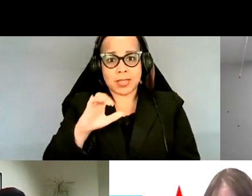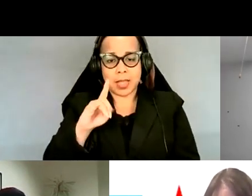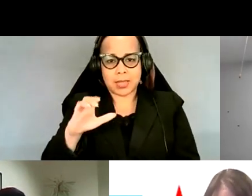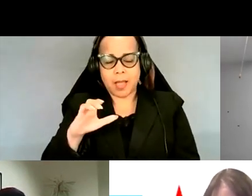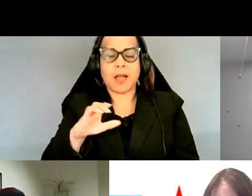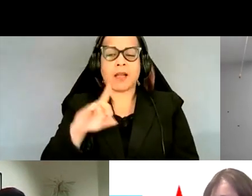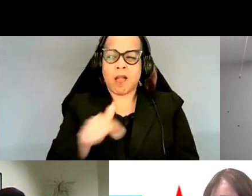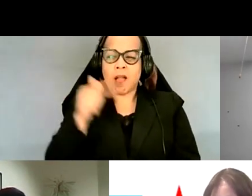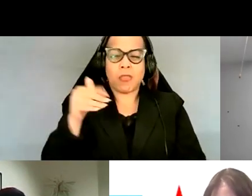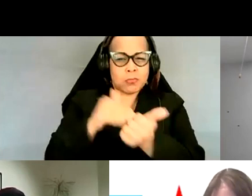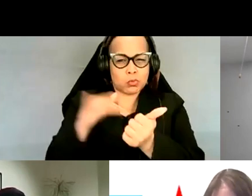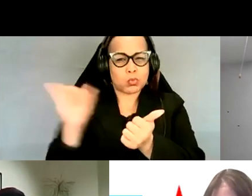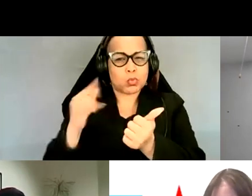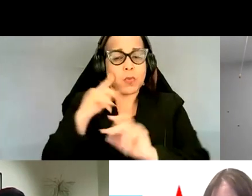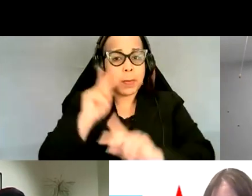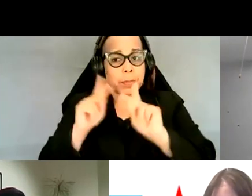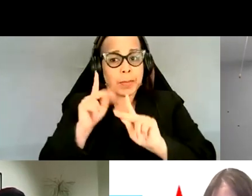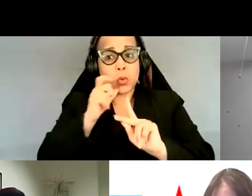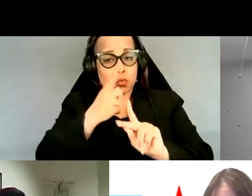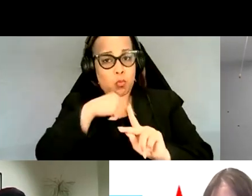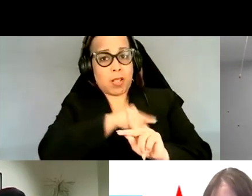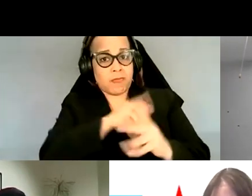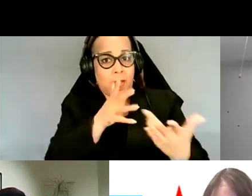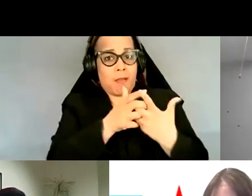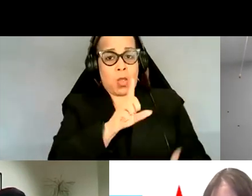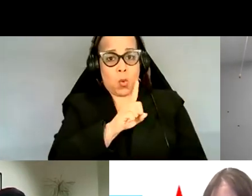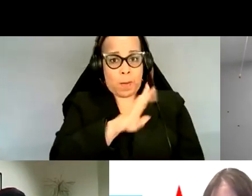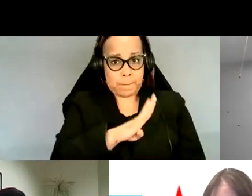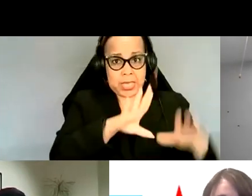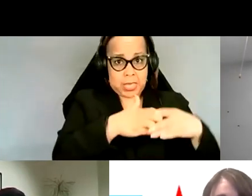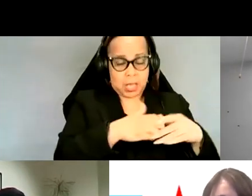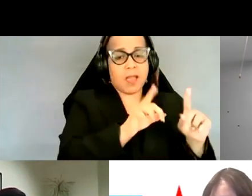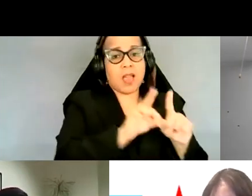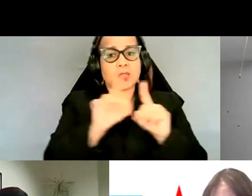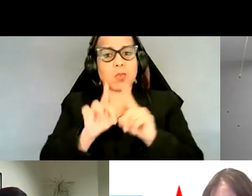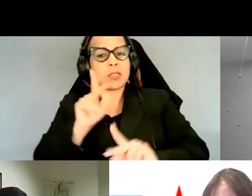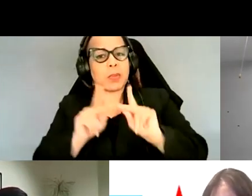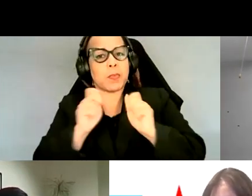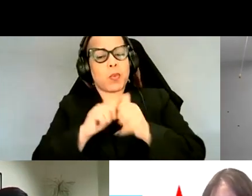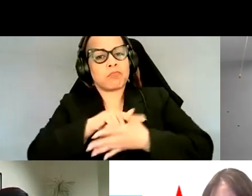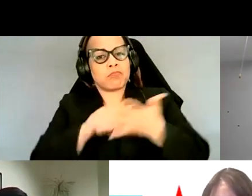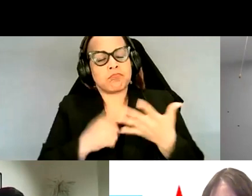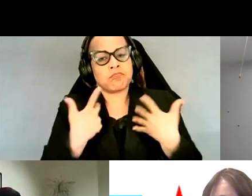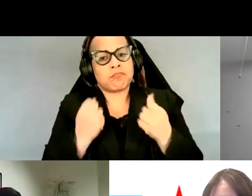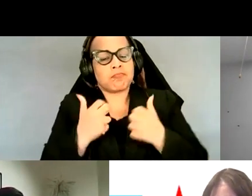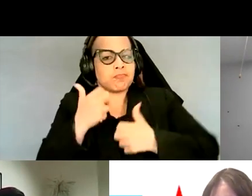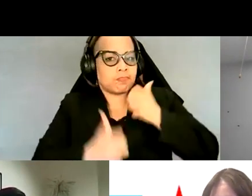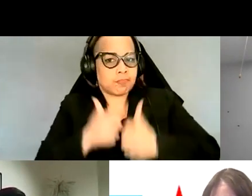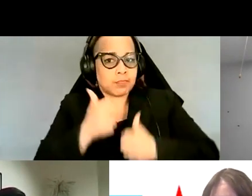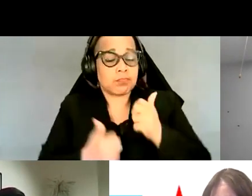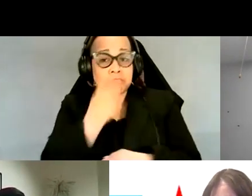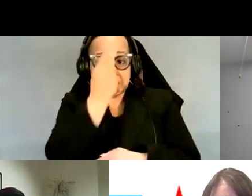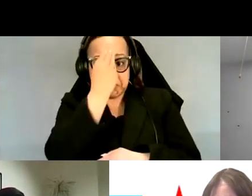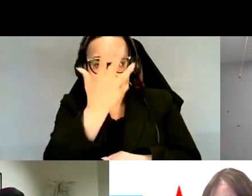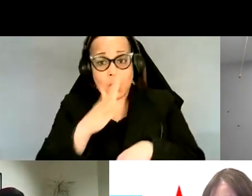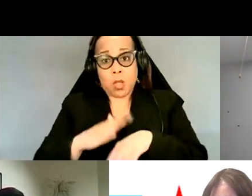medical providers, both for people that still qualify in 1B as well as people with underlying conditions. And I will note that